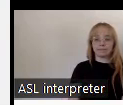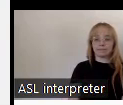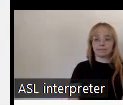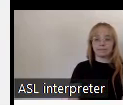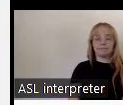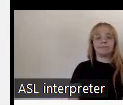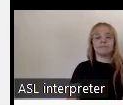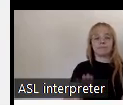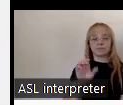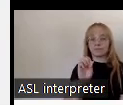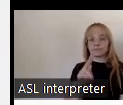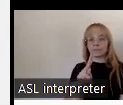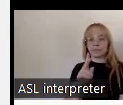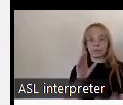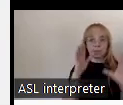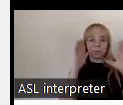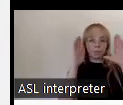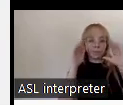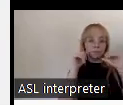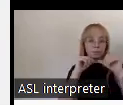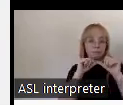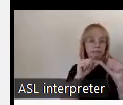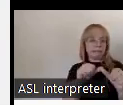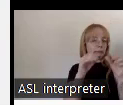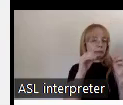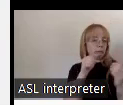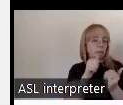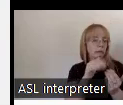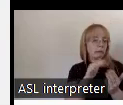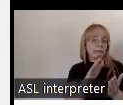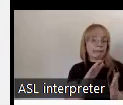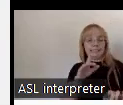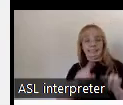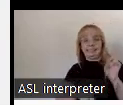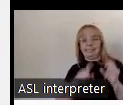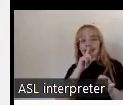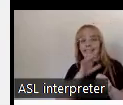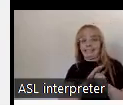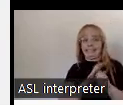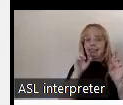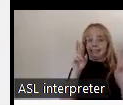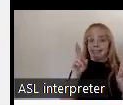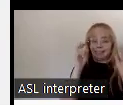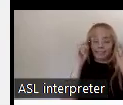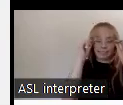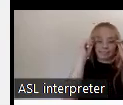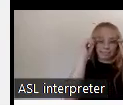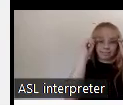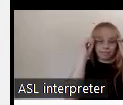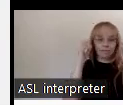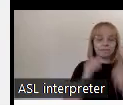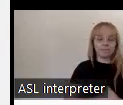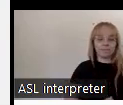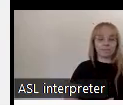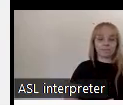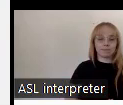All right, hopefully we can resume without further barking, but no promises. All right, so you can see I